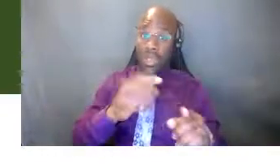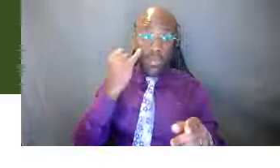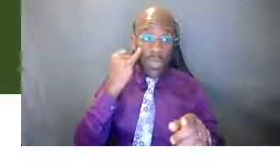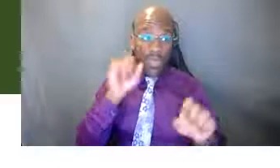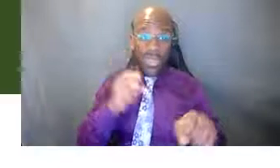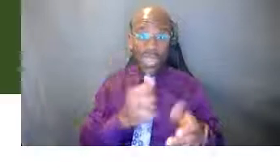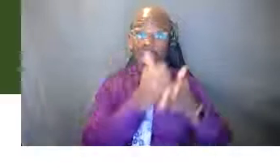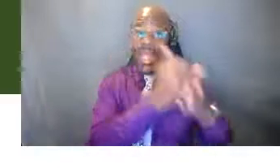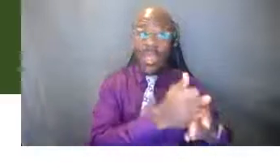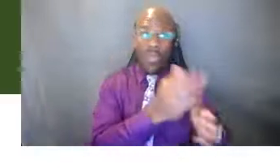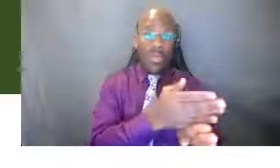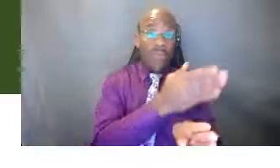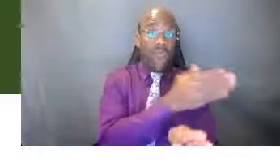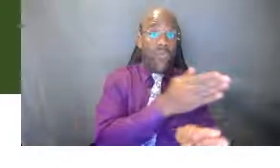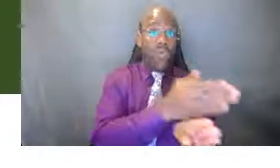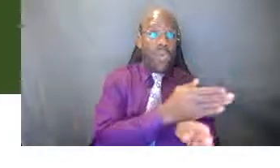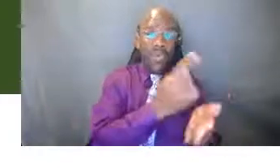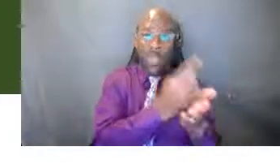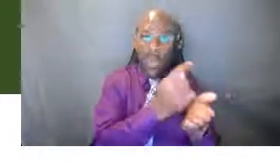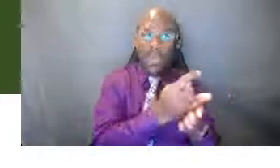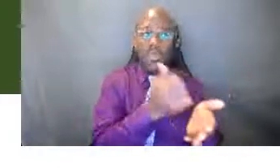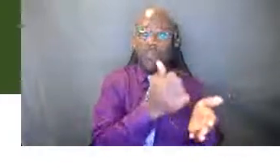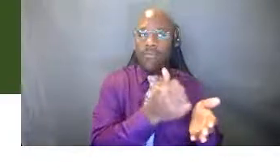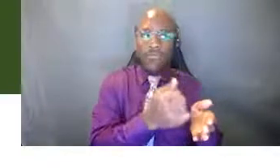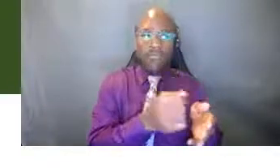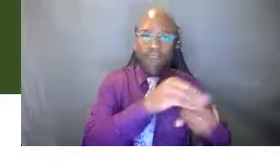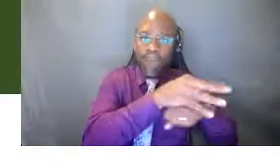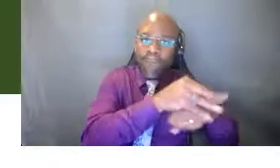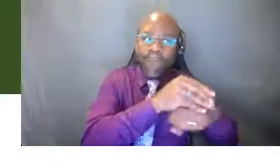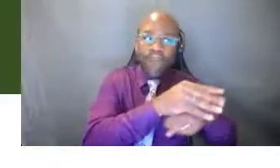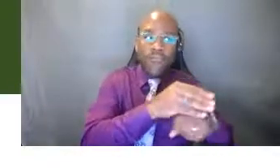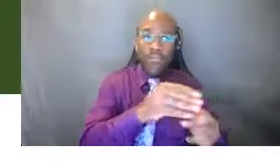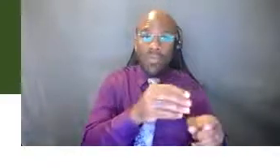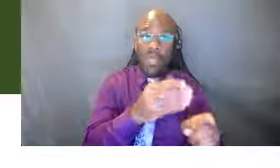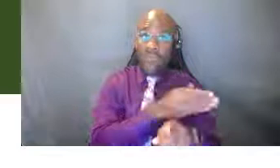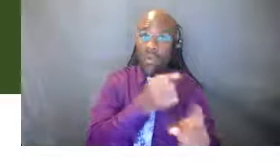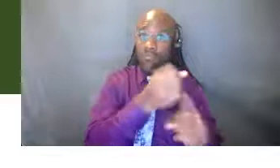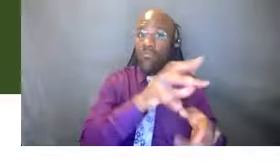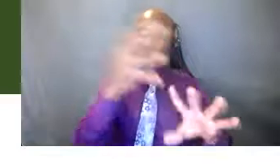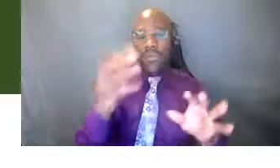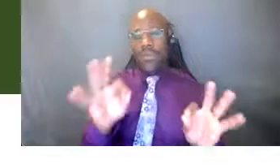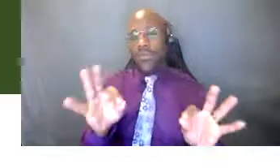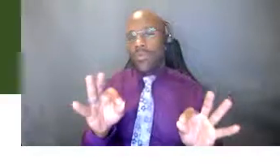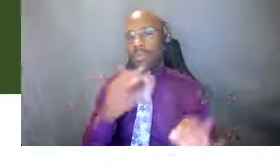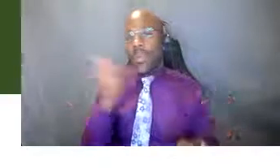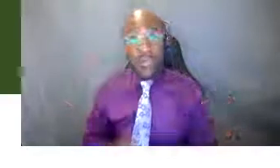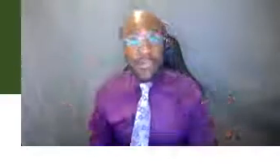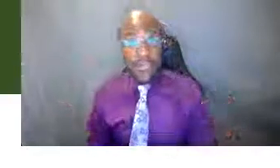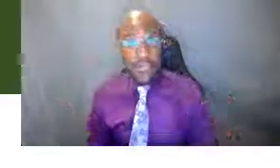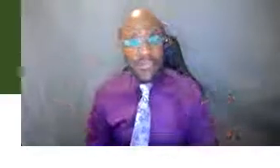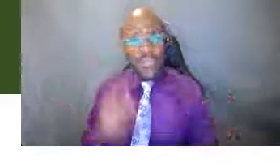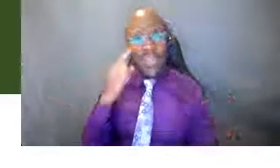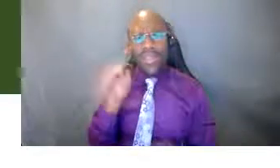crisis. So I think all of those things are important, and also simply just educating people